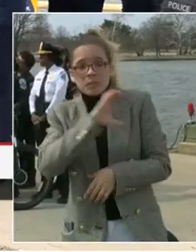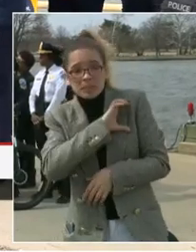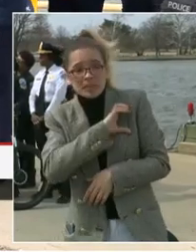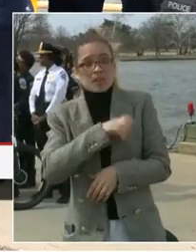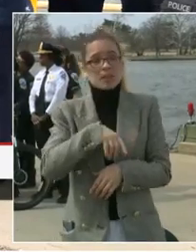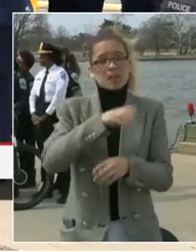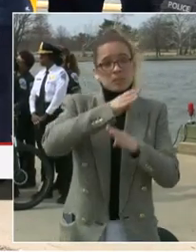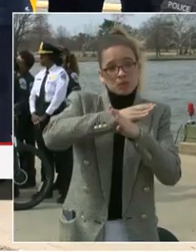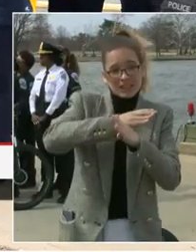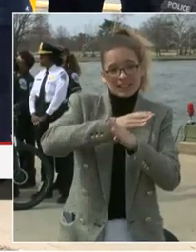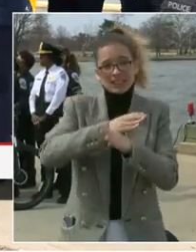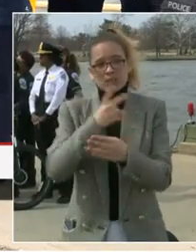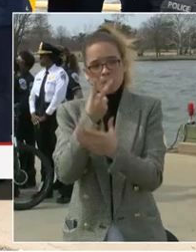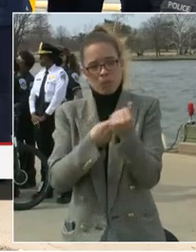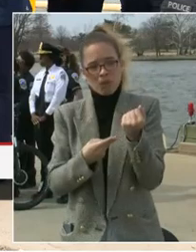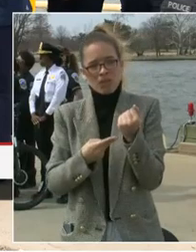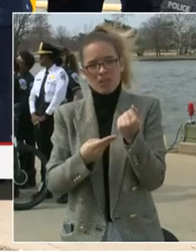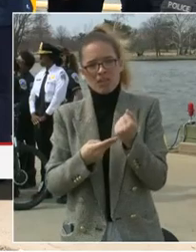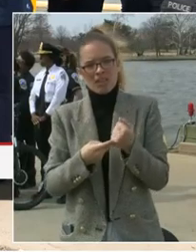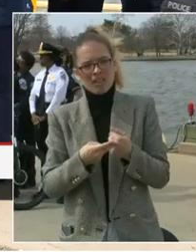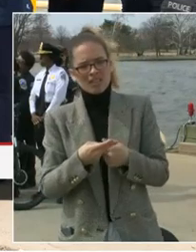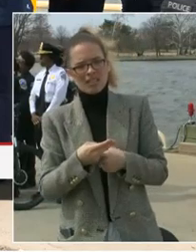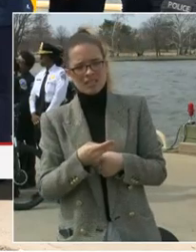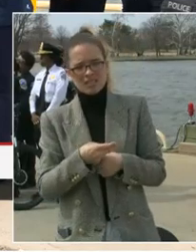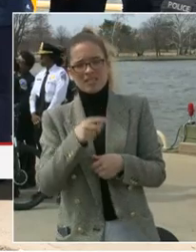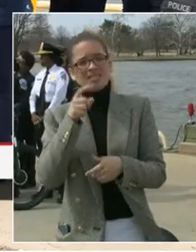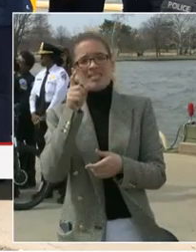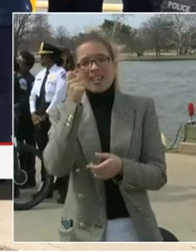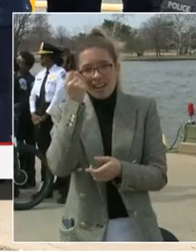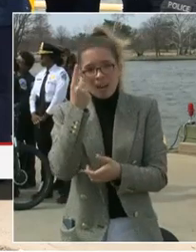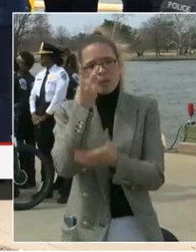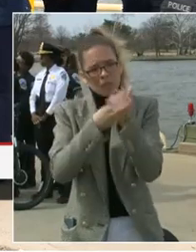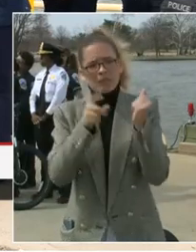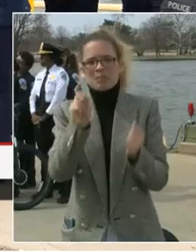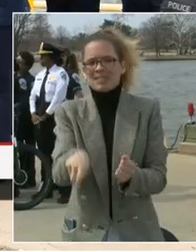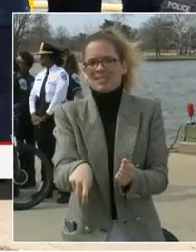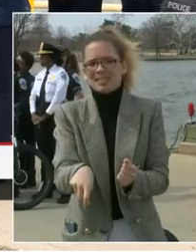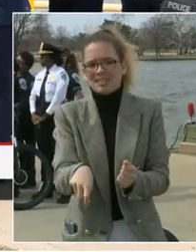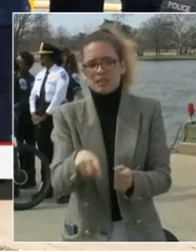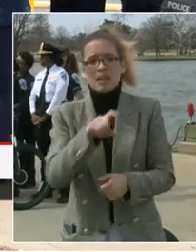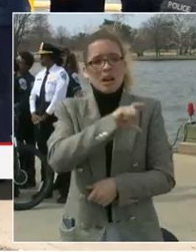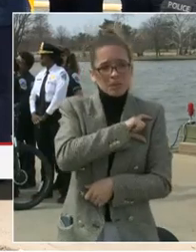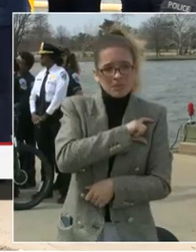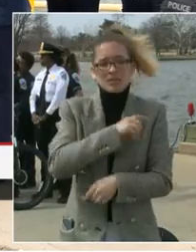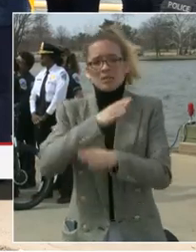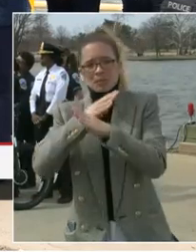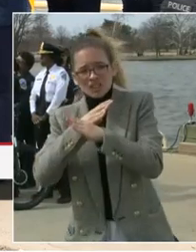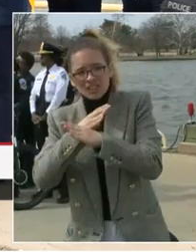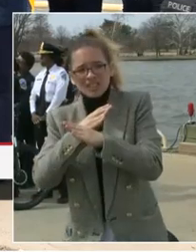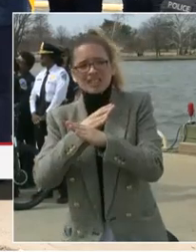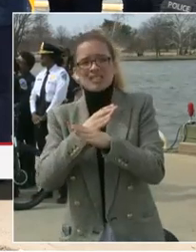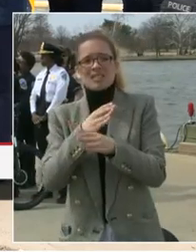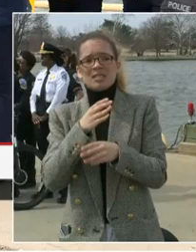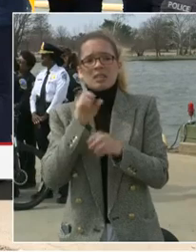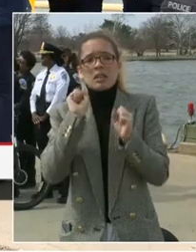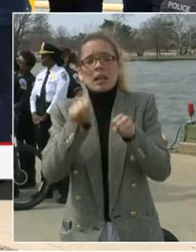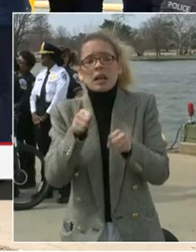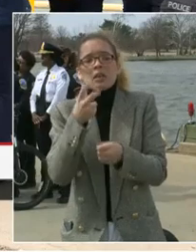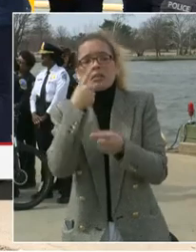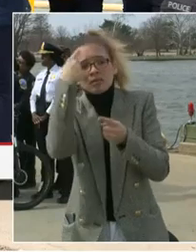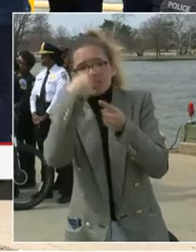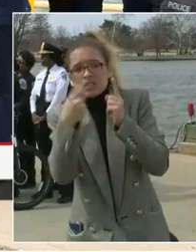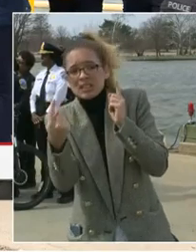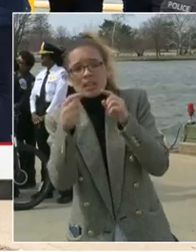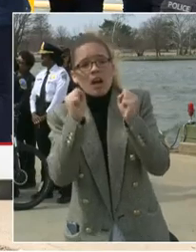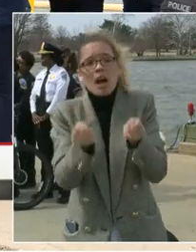prevention. I think that there has to be both things. I agree with both of those. Maybe we disagree on how many. But again, when we talk